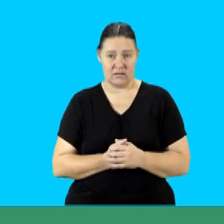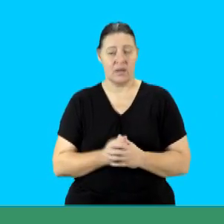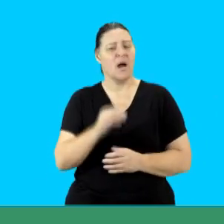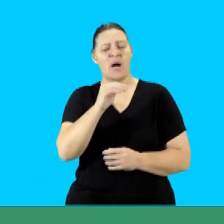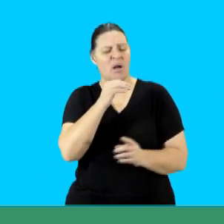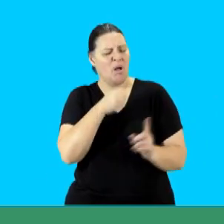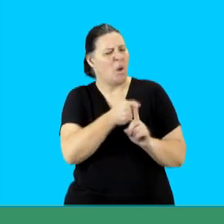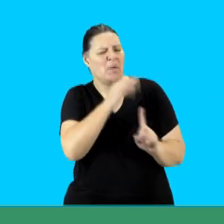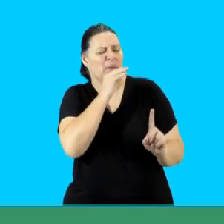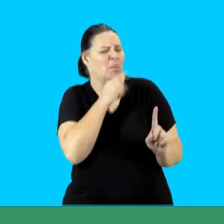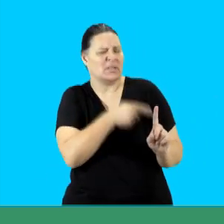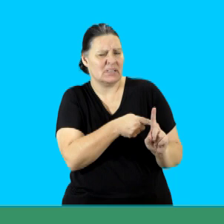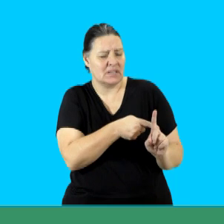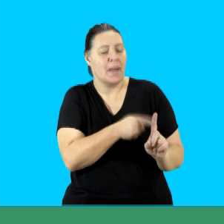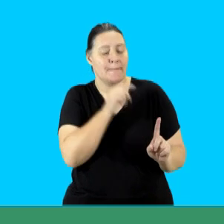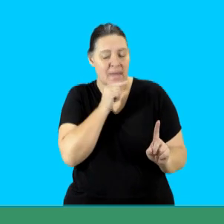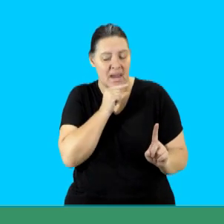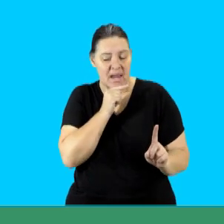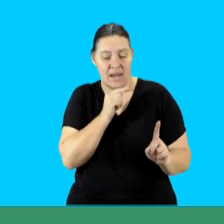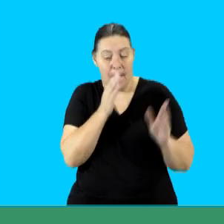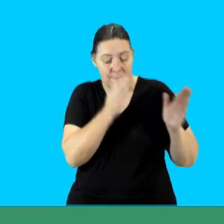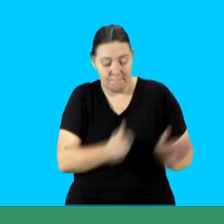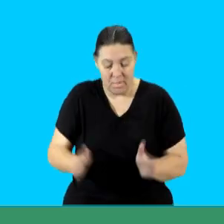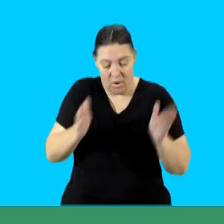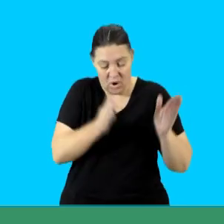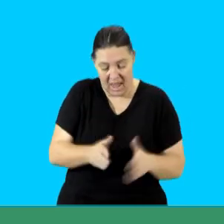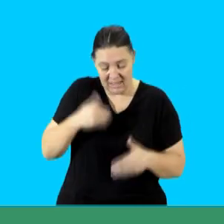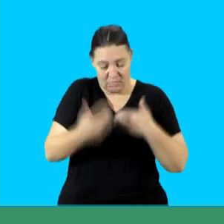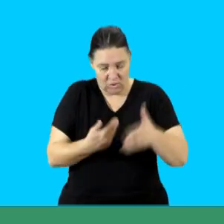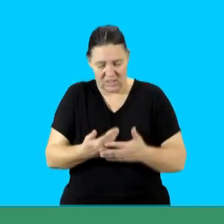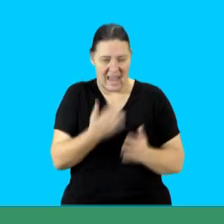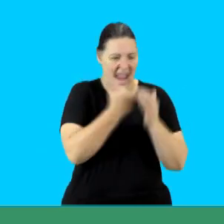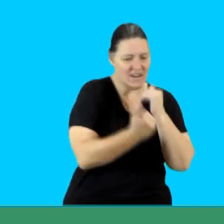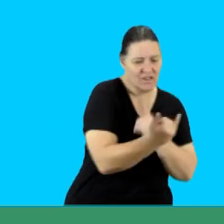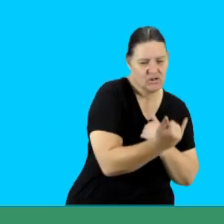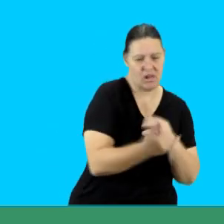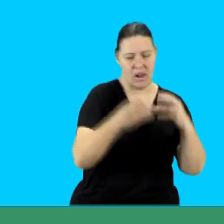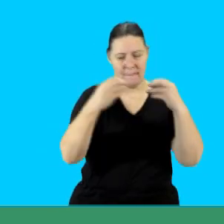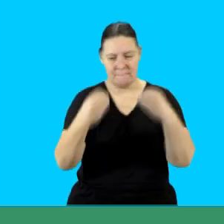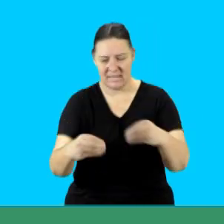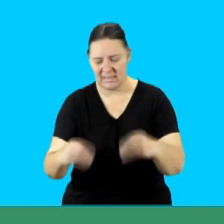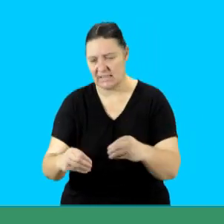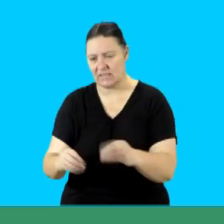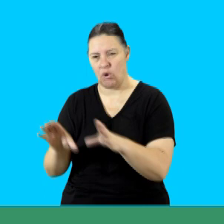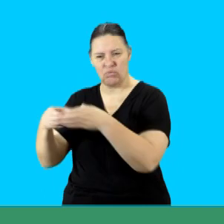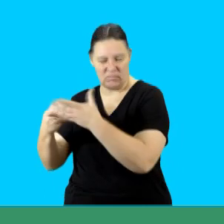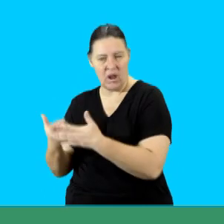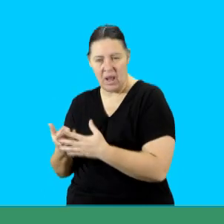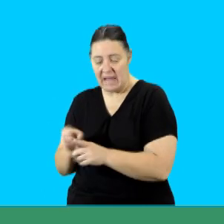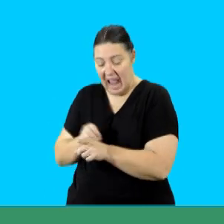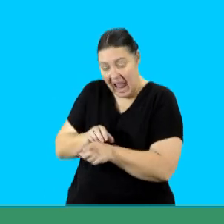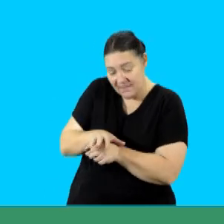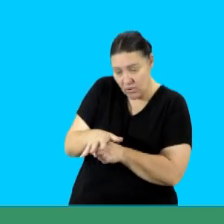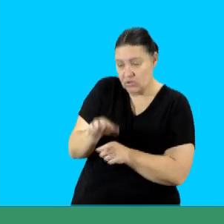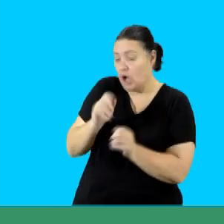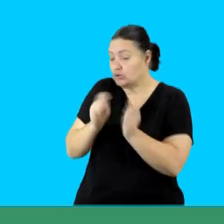Meaning of lobbying. Lobbying is an organized process where individuals, businesses, and organizations use their influence to